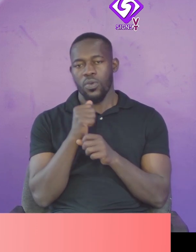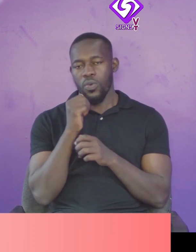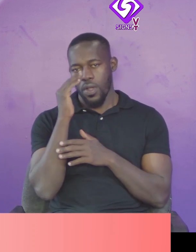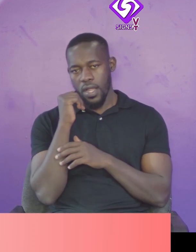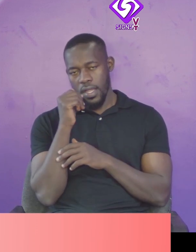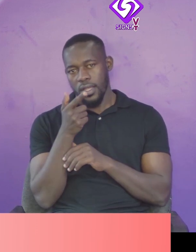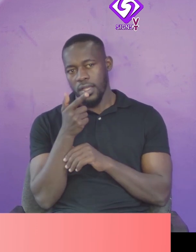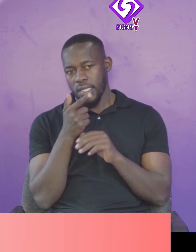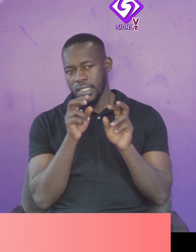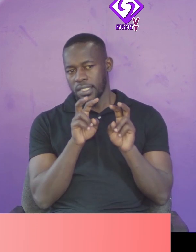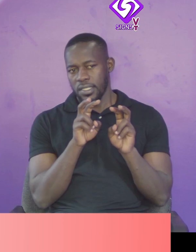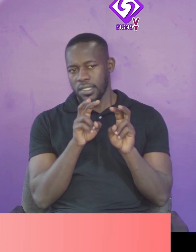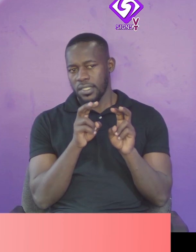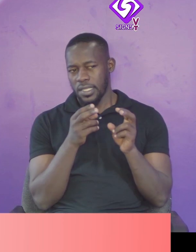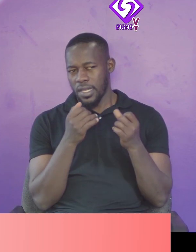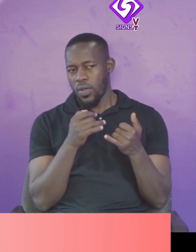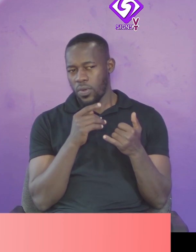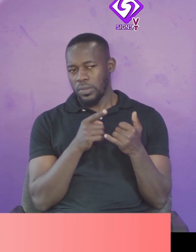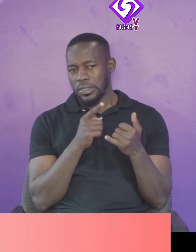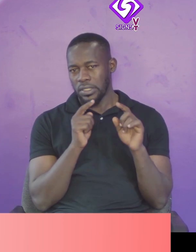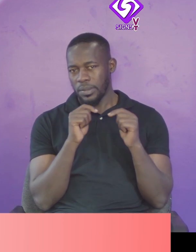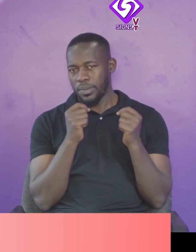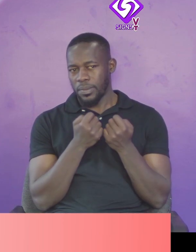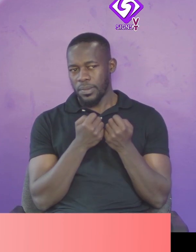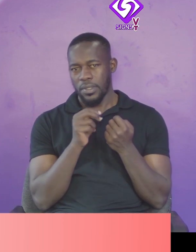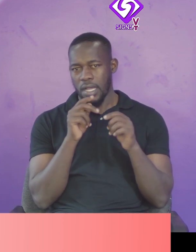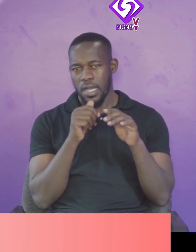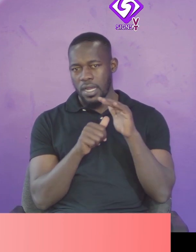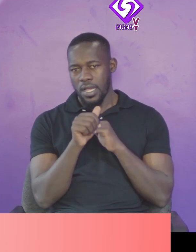the current Harambee Stars team,